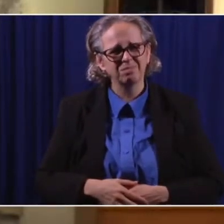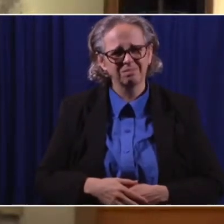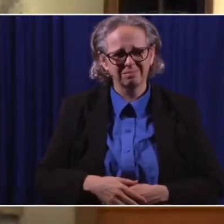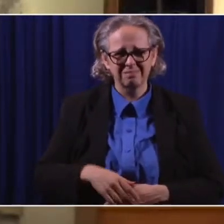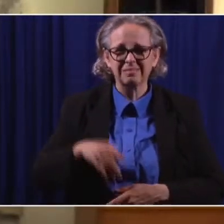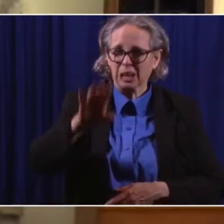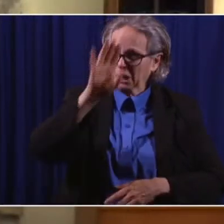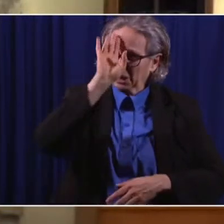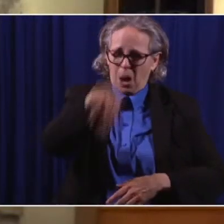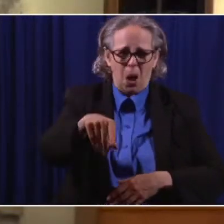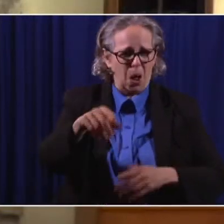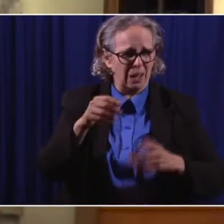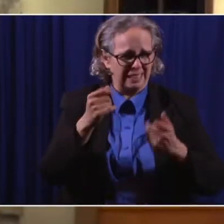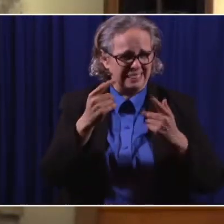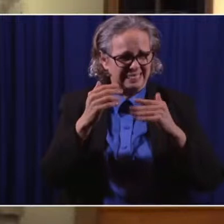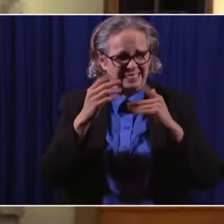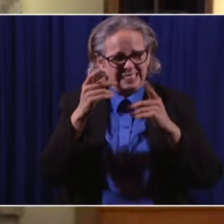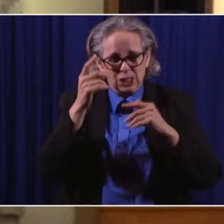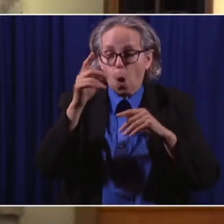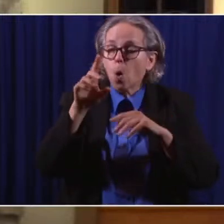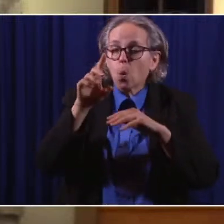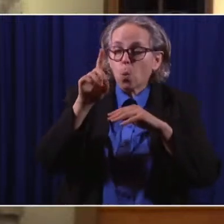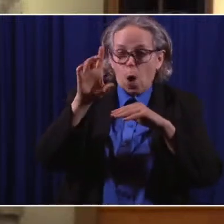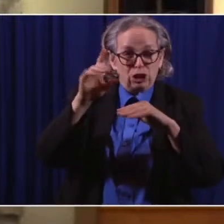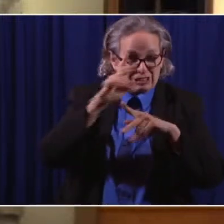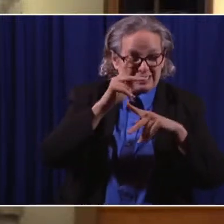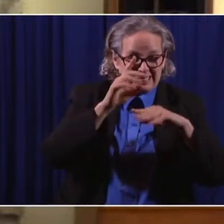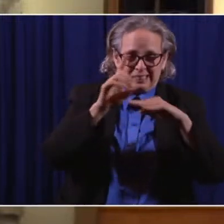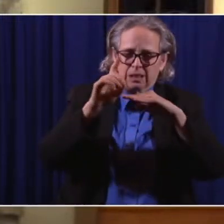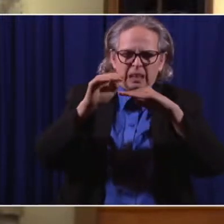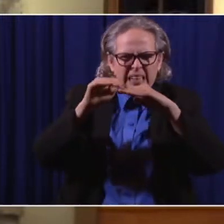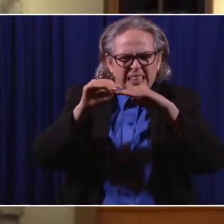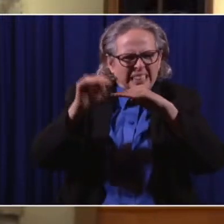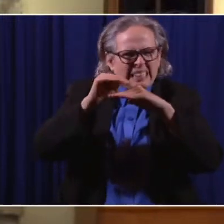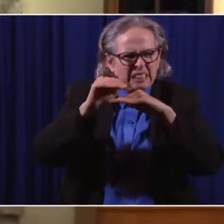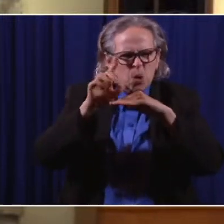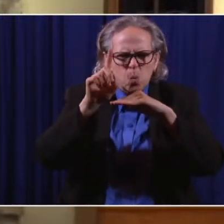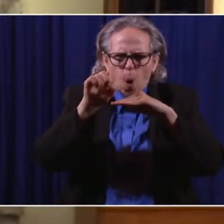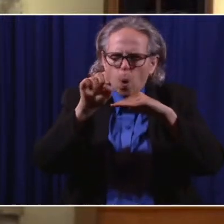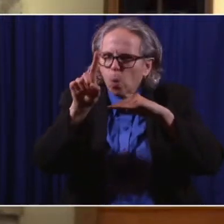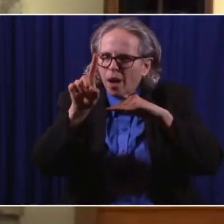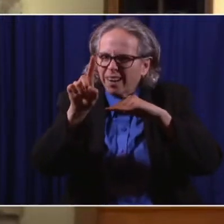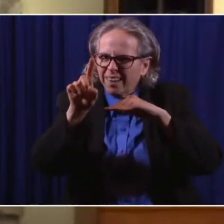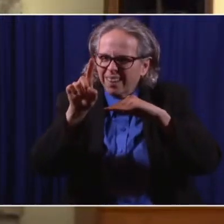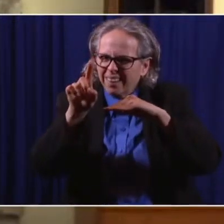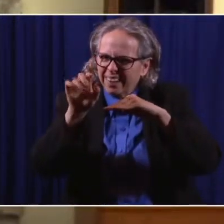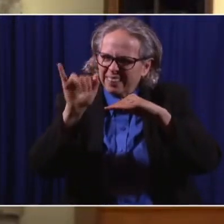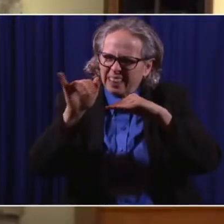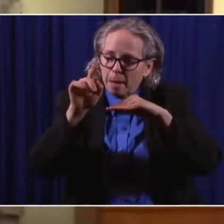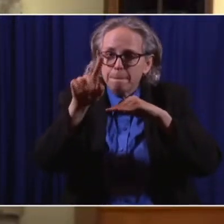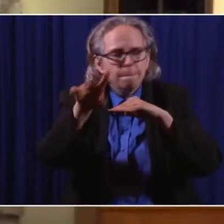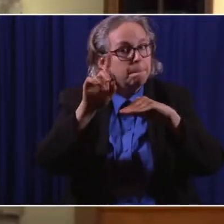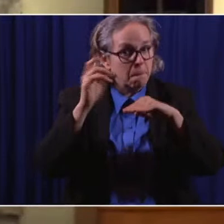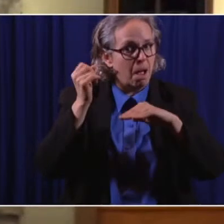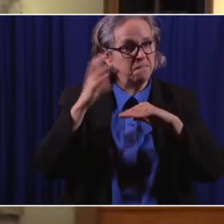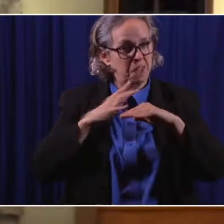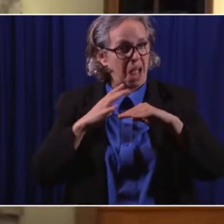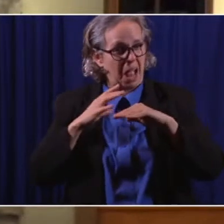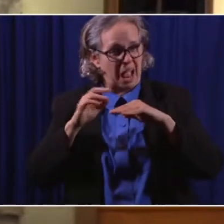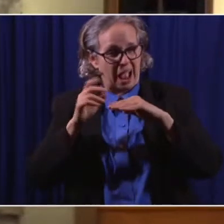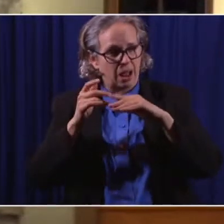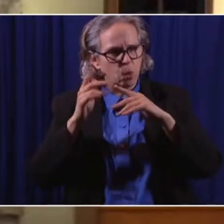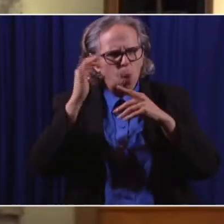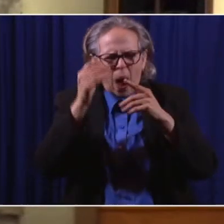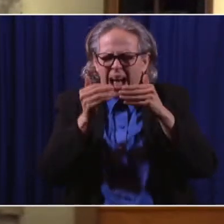level about, they're at 101 cases per 100,000, but they're on the watch list because of sustained increase in